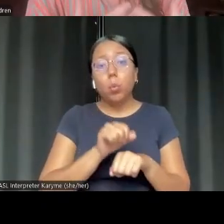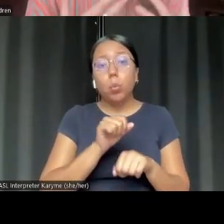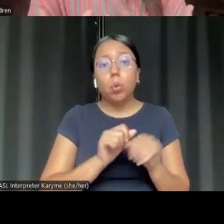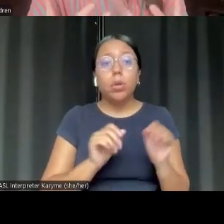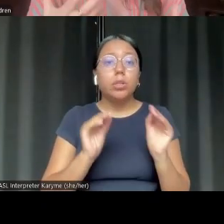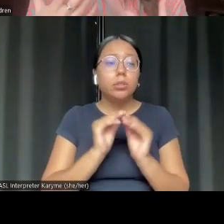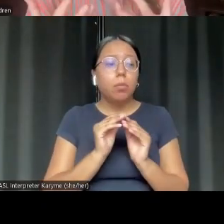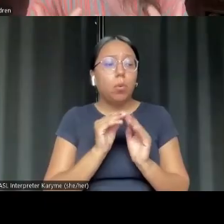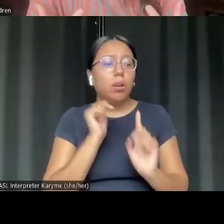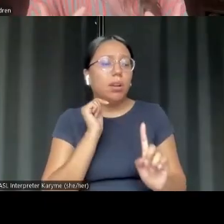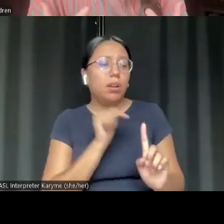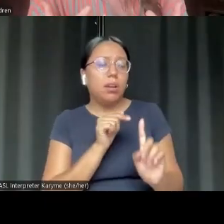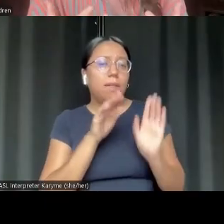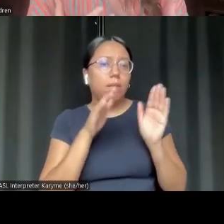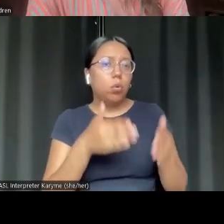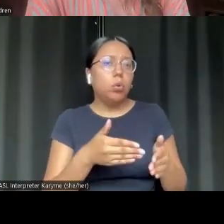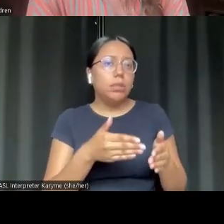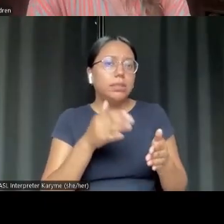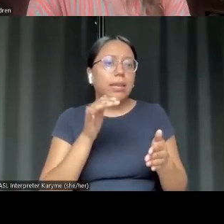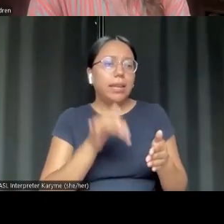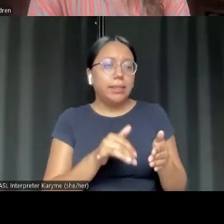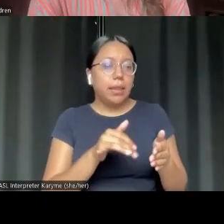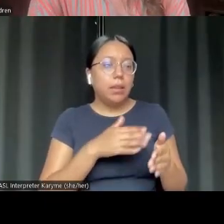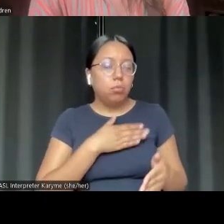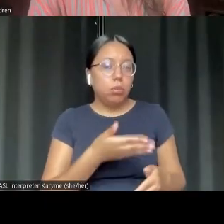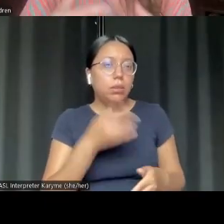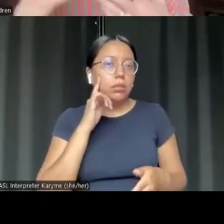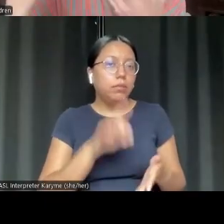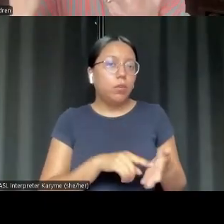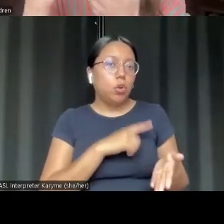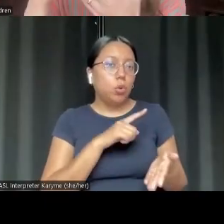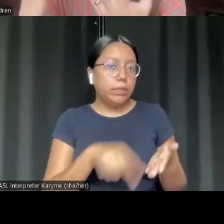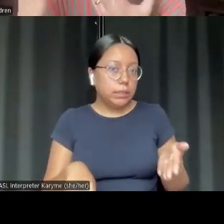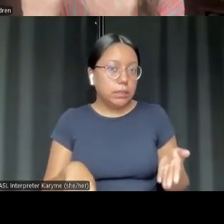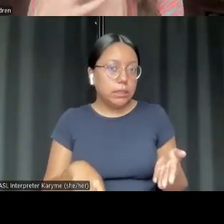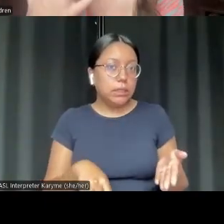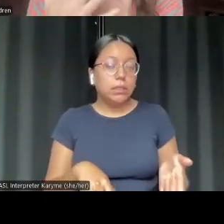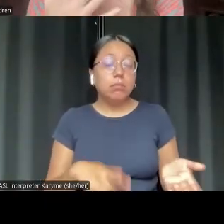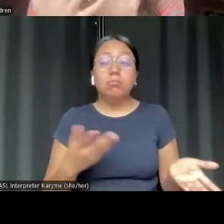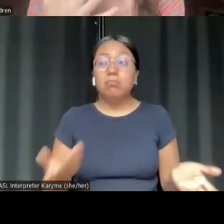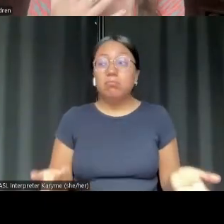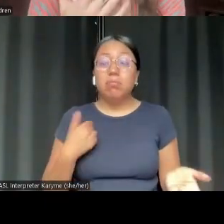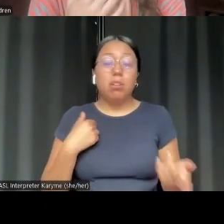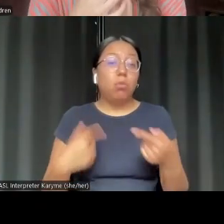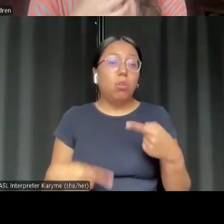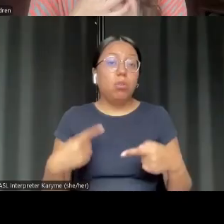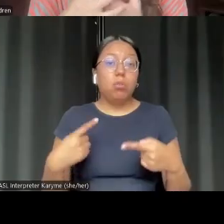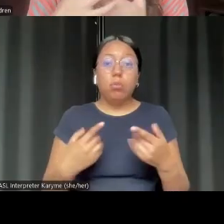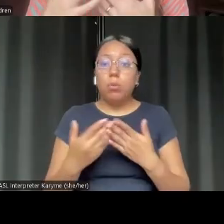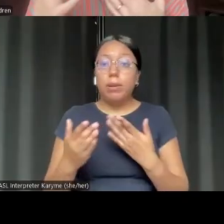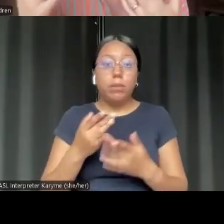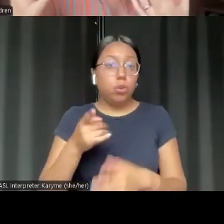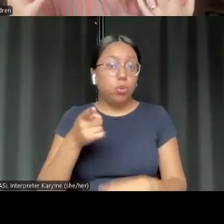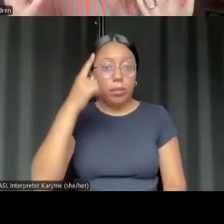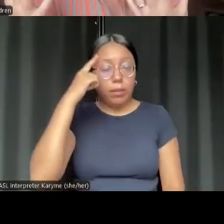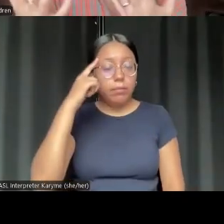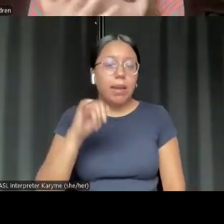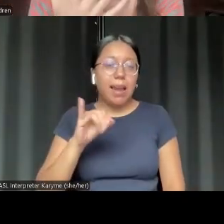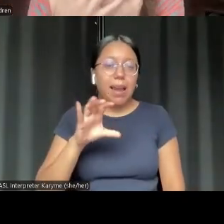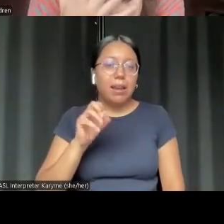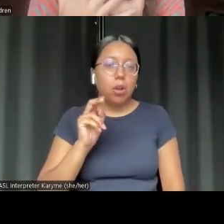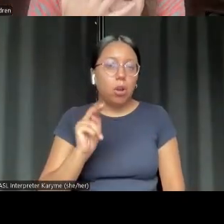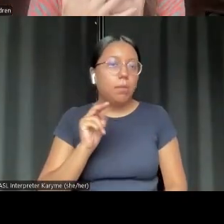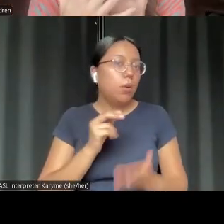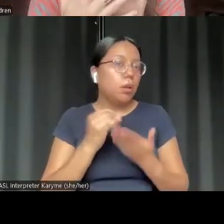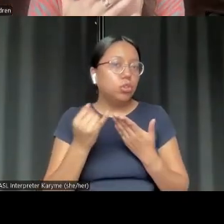kind of disposition of critique. And I would argue that whatever you think about the Icon project,